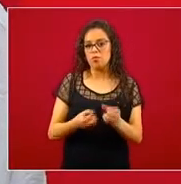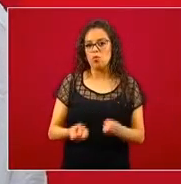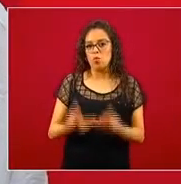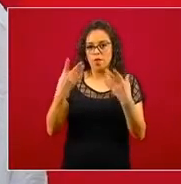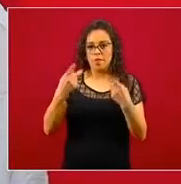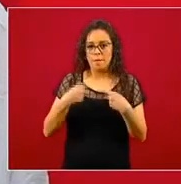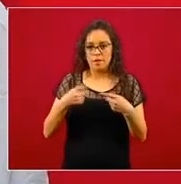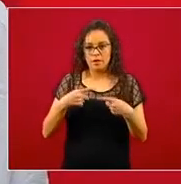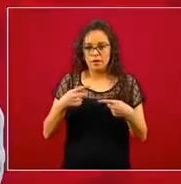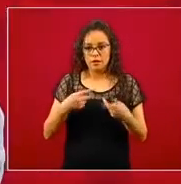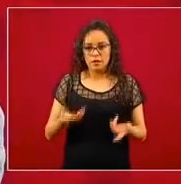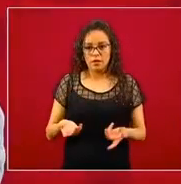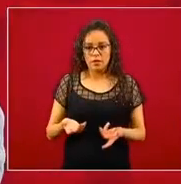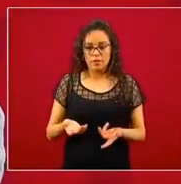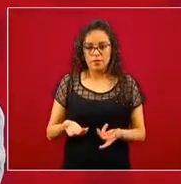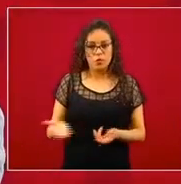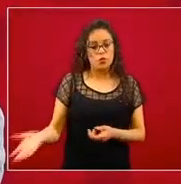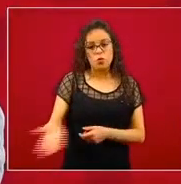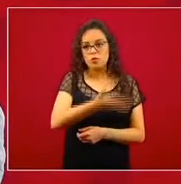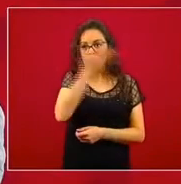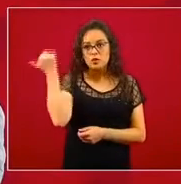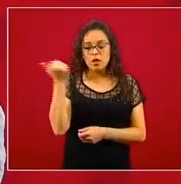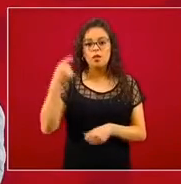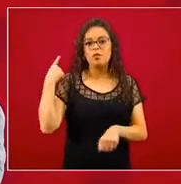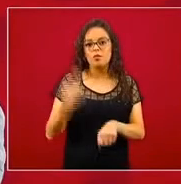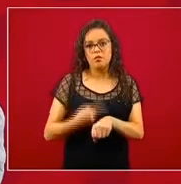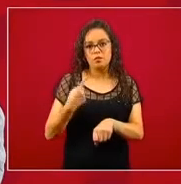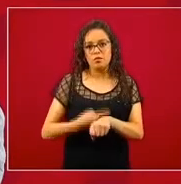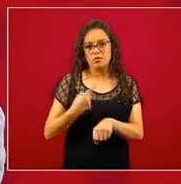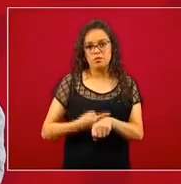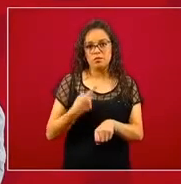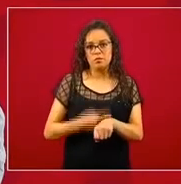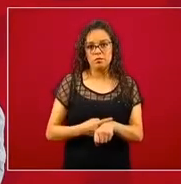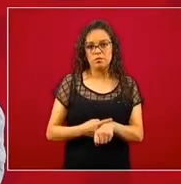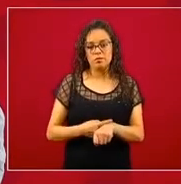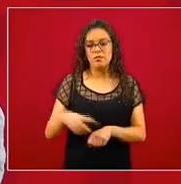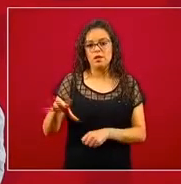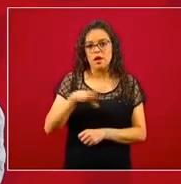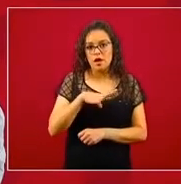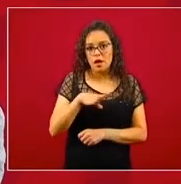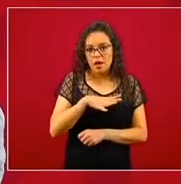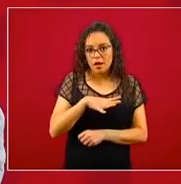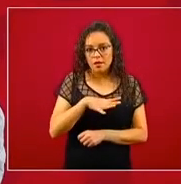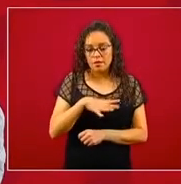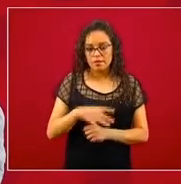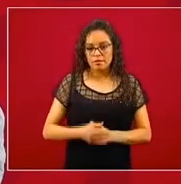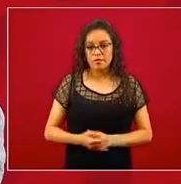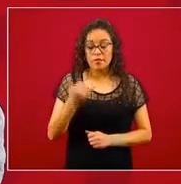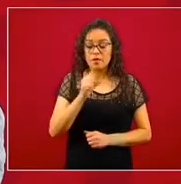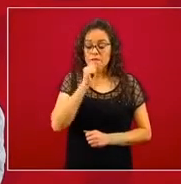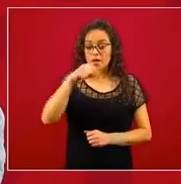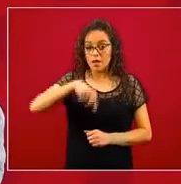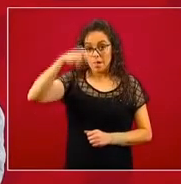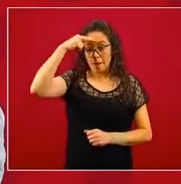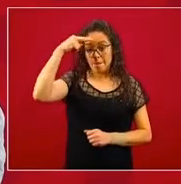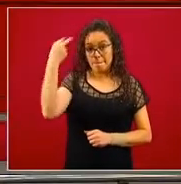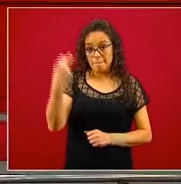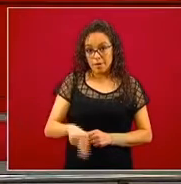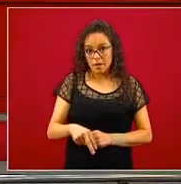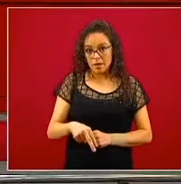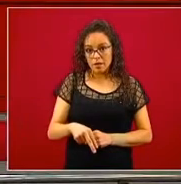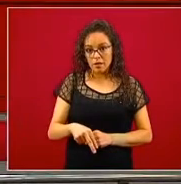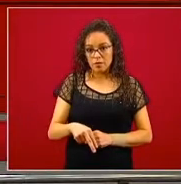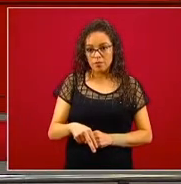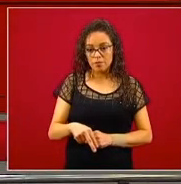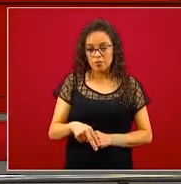tomorrow we're going to show the figures, there's people who didn't know they were ill. And in Mexico,